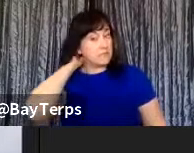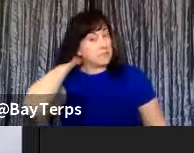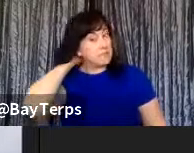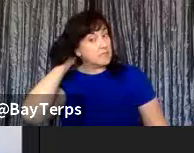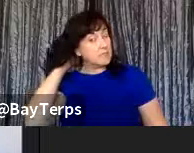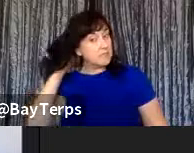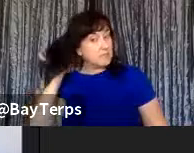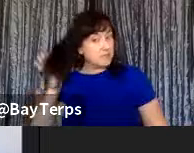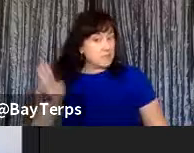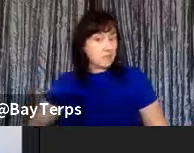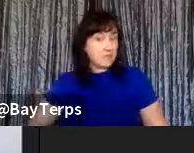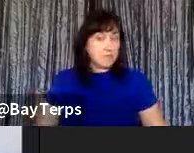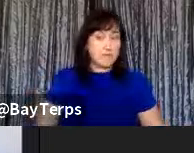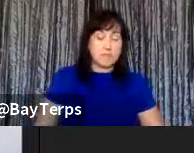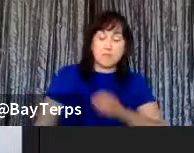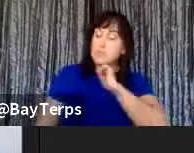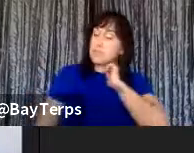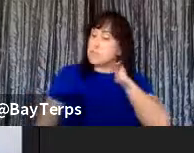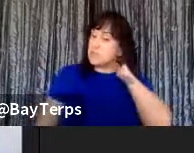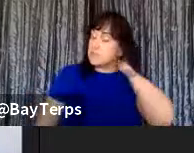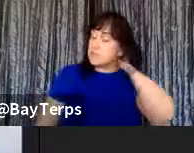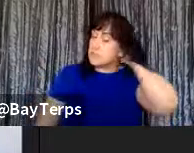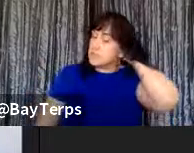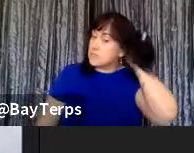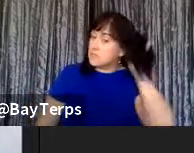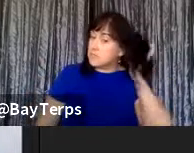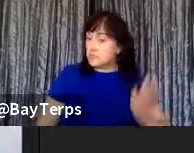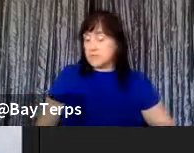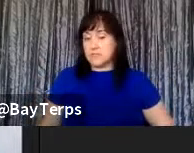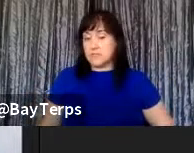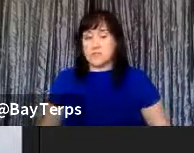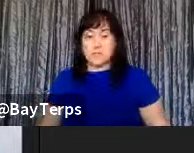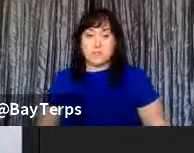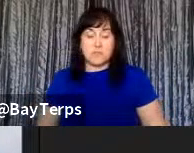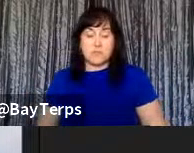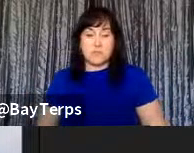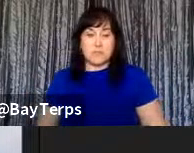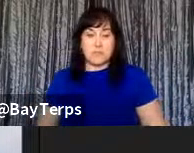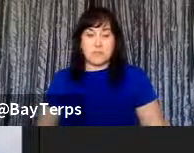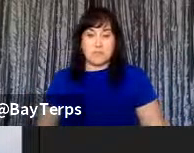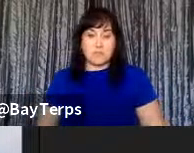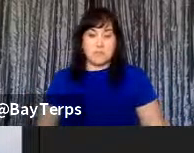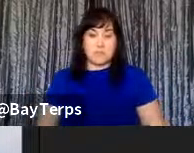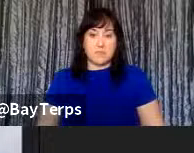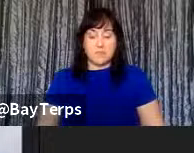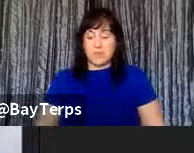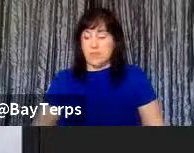sorry, when the screen went off, it lost me for a second. No.